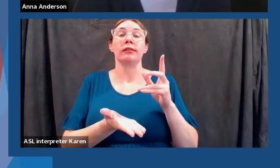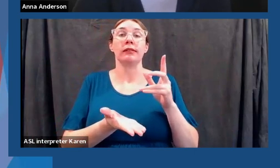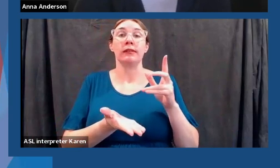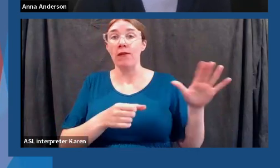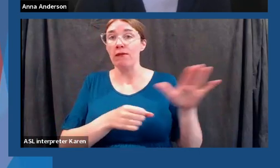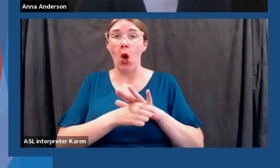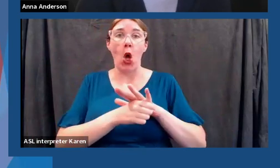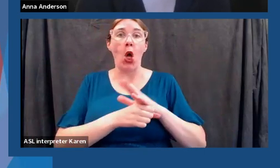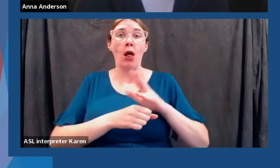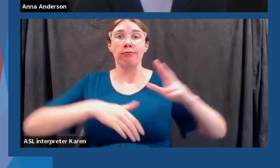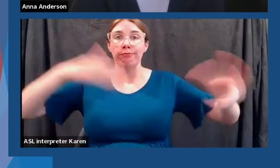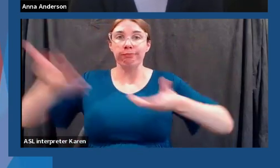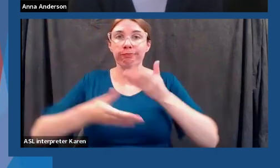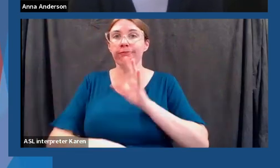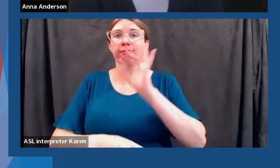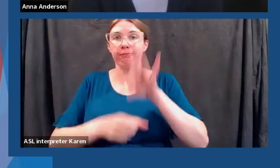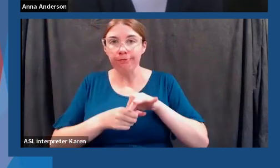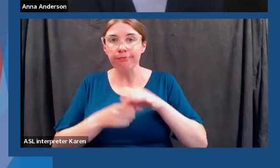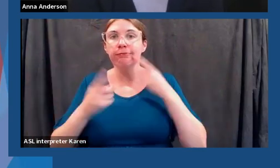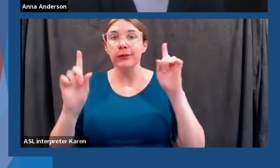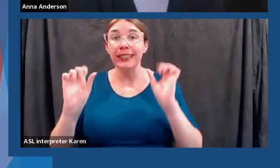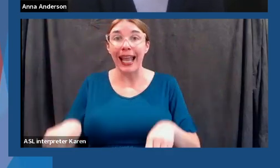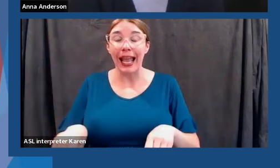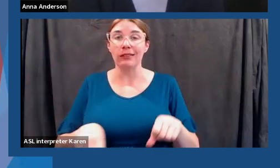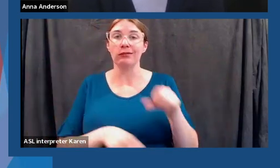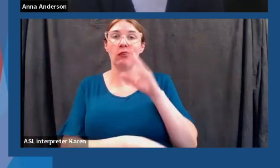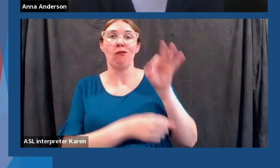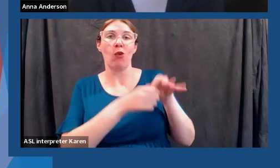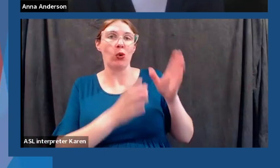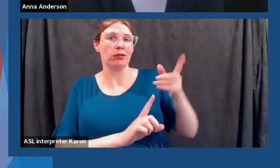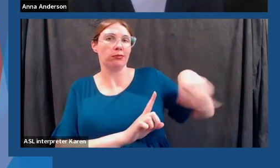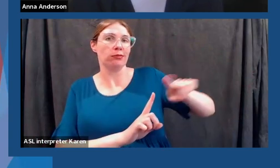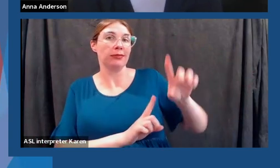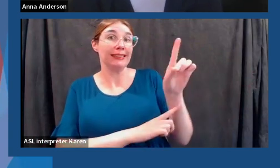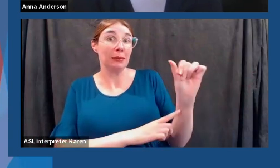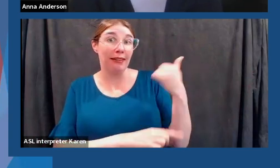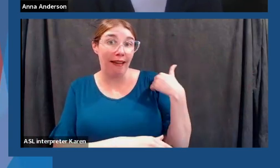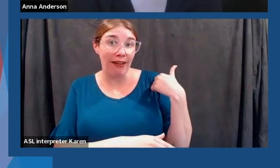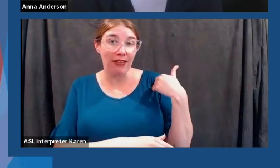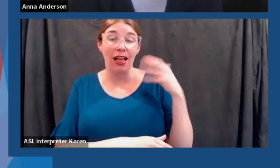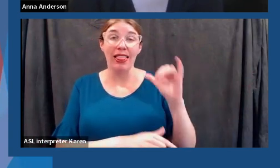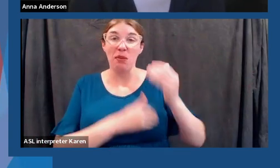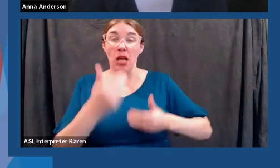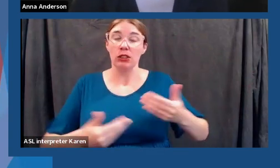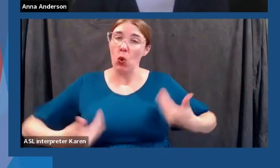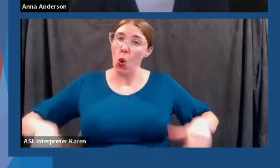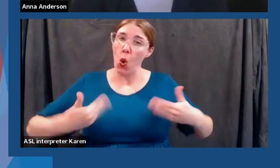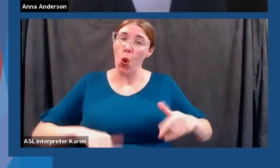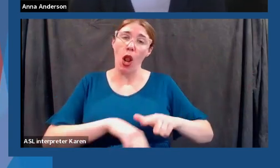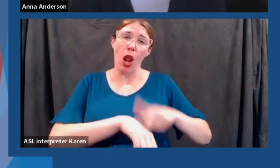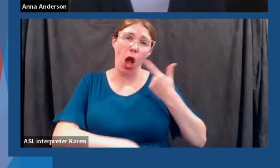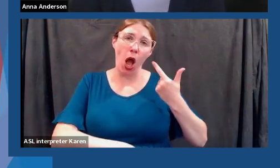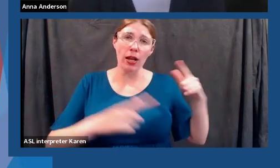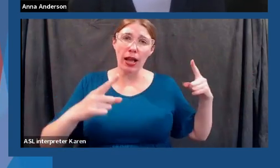electoral process of voters with disabilities. And that can look, the process is actually can be long and complicated, and we try to make it a